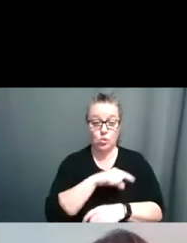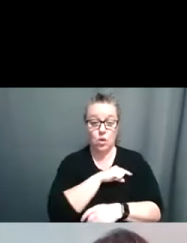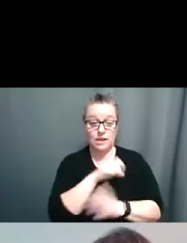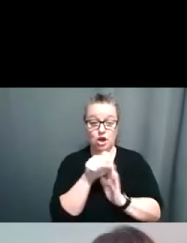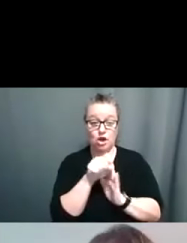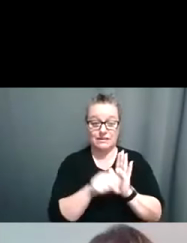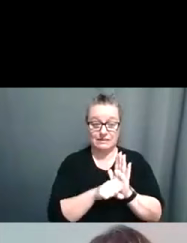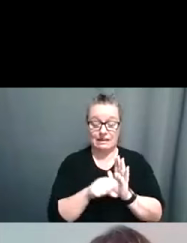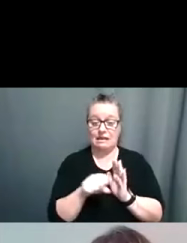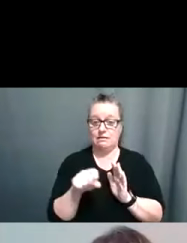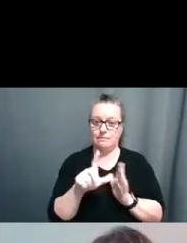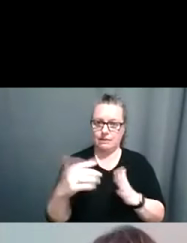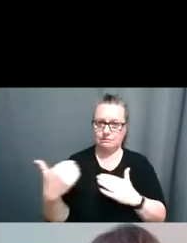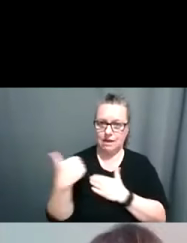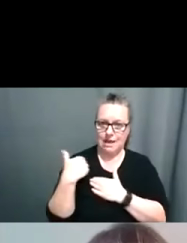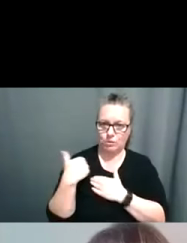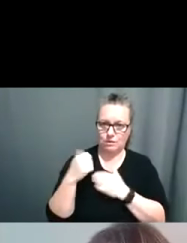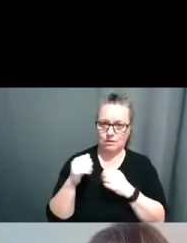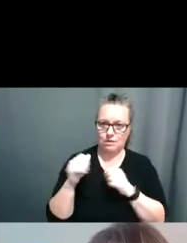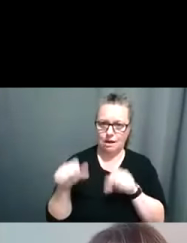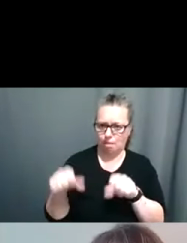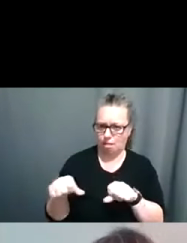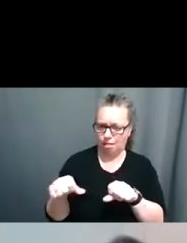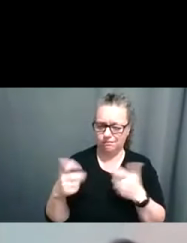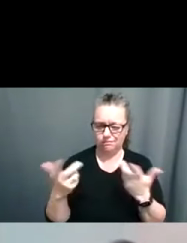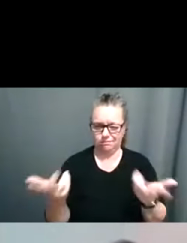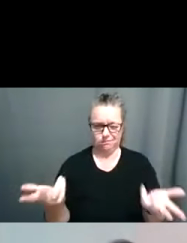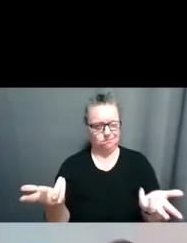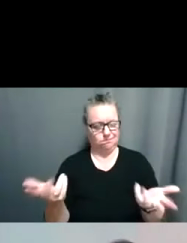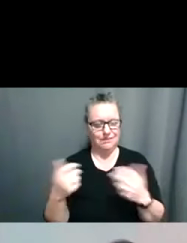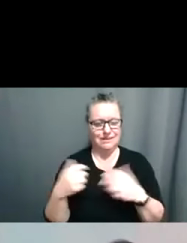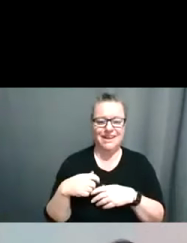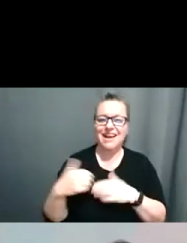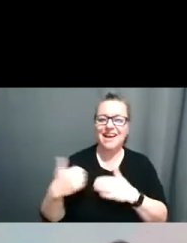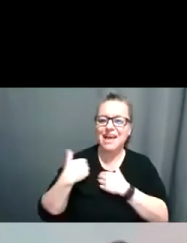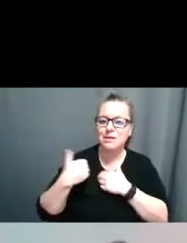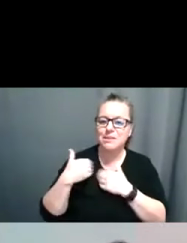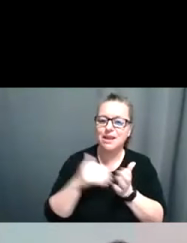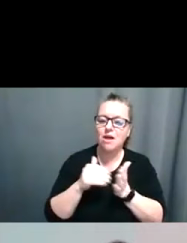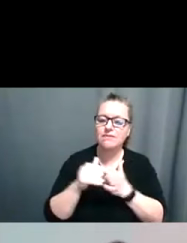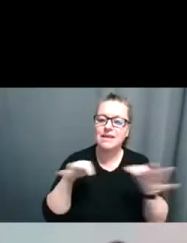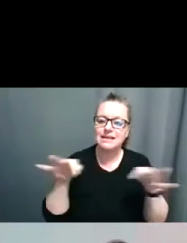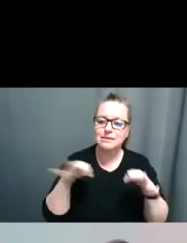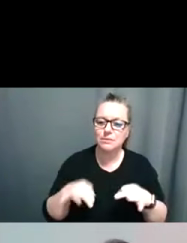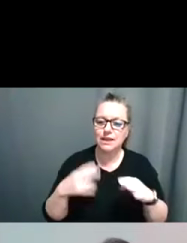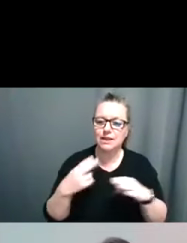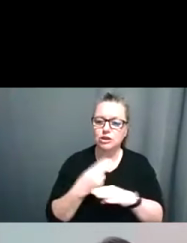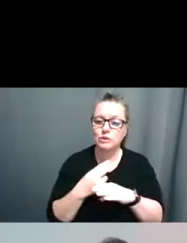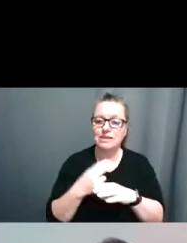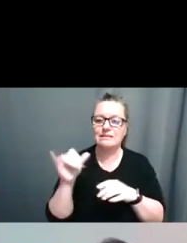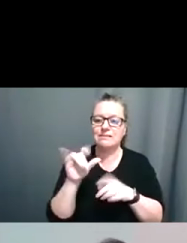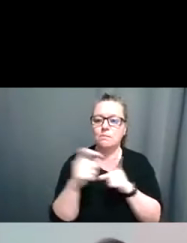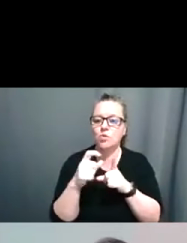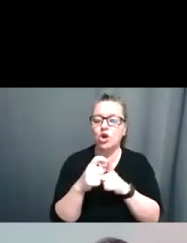of being accountable. It's not terribly helpful. Accountability is often explained using the synonym